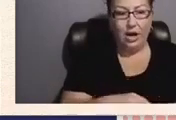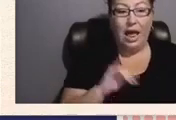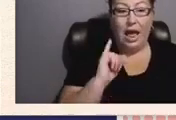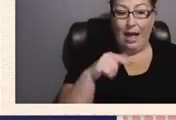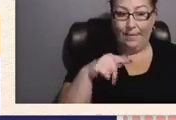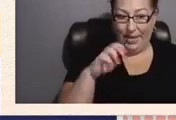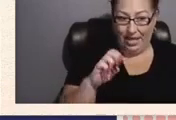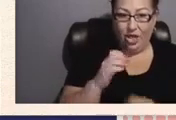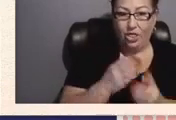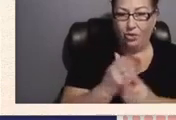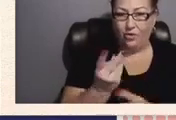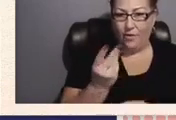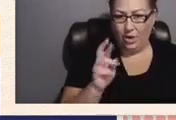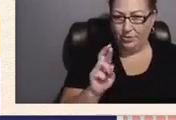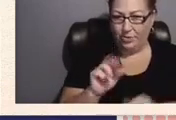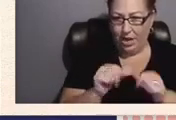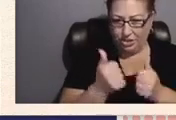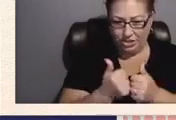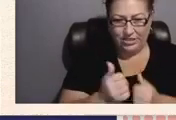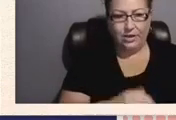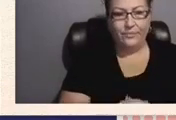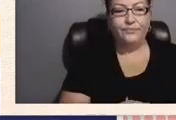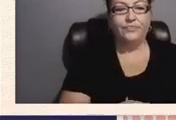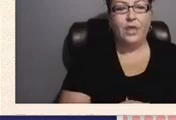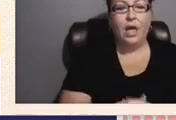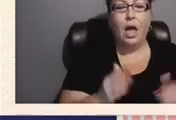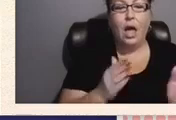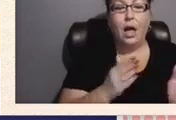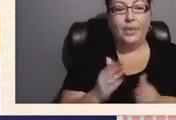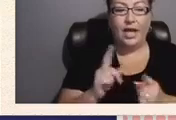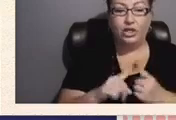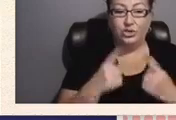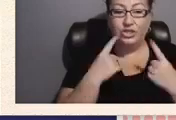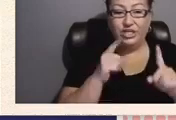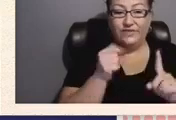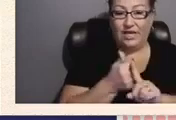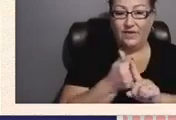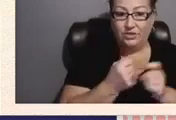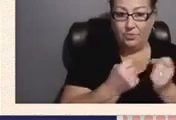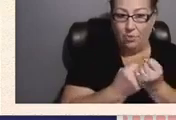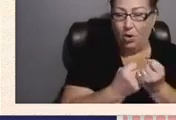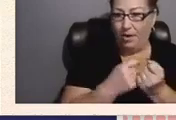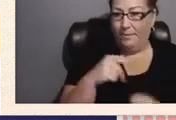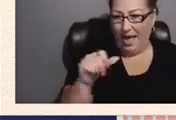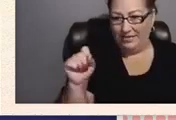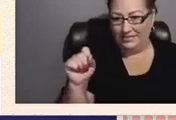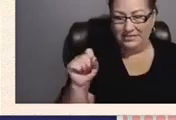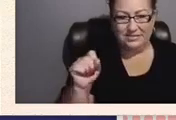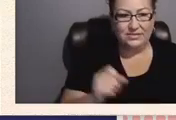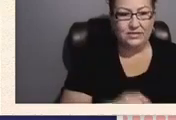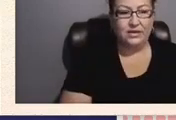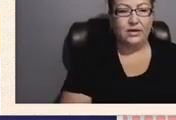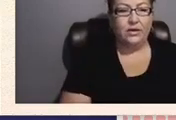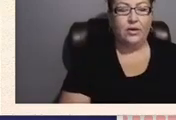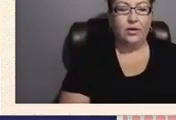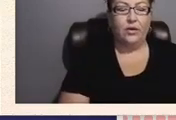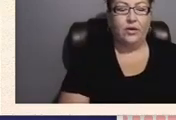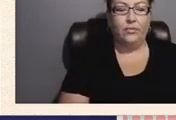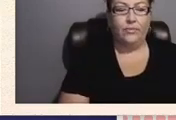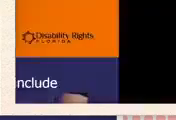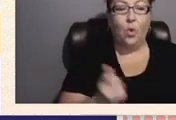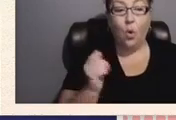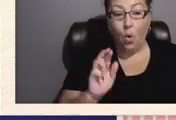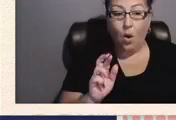through a vocational rehabilitation agency, a plan to achieve self-support like a PASS program, or